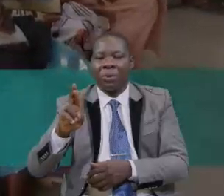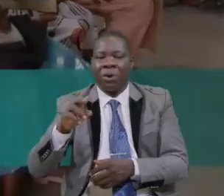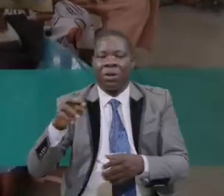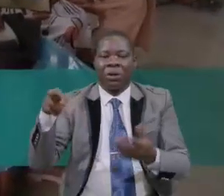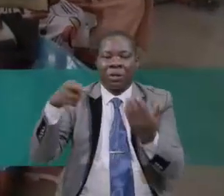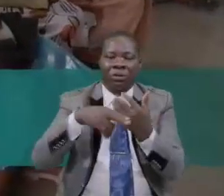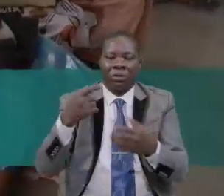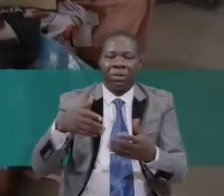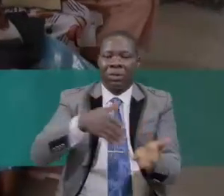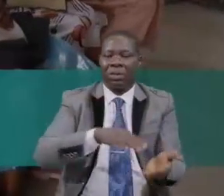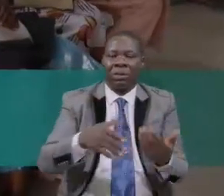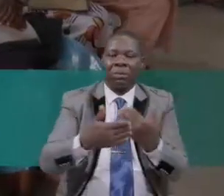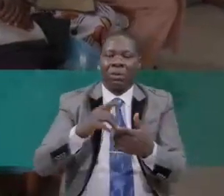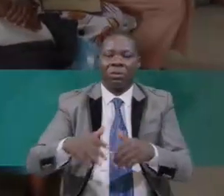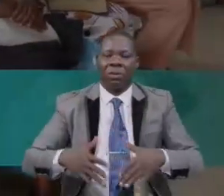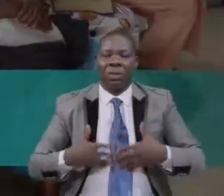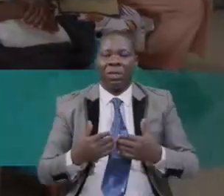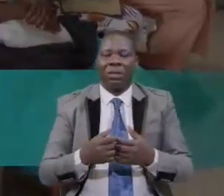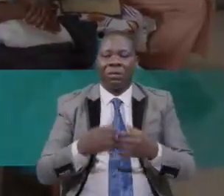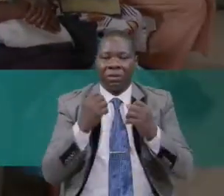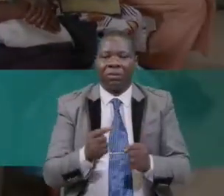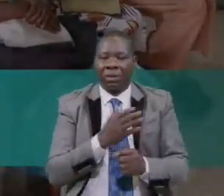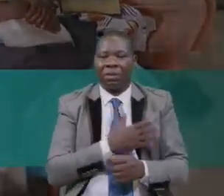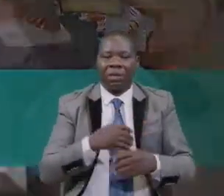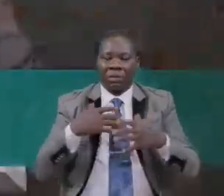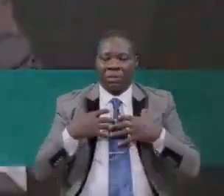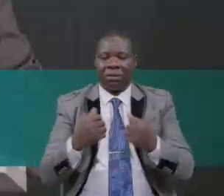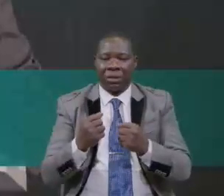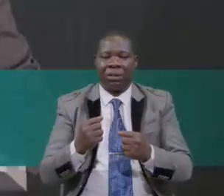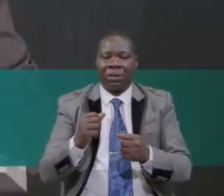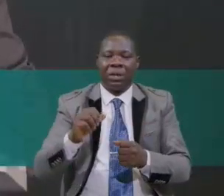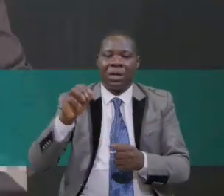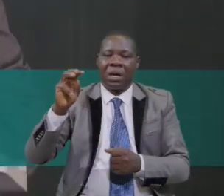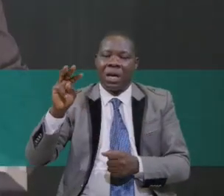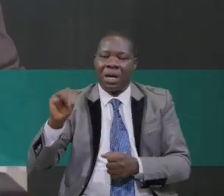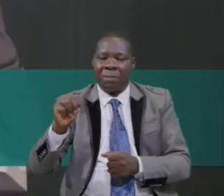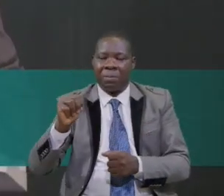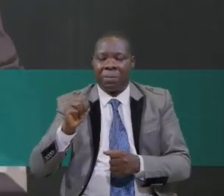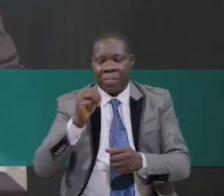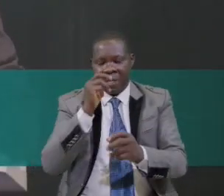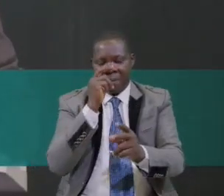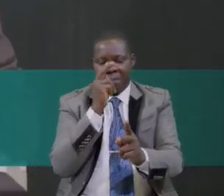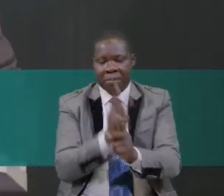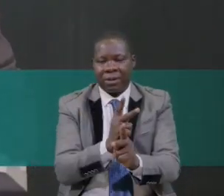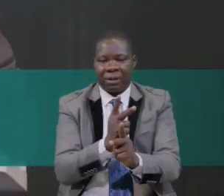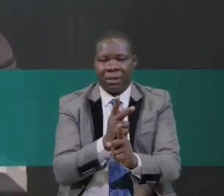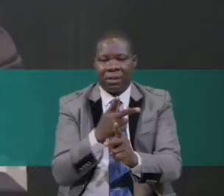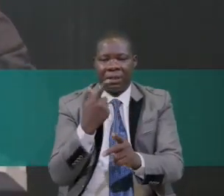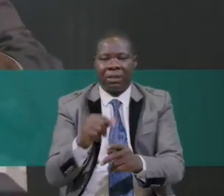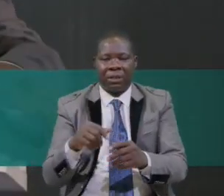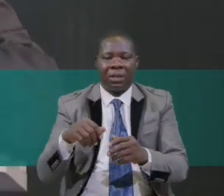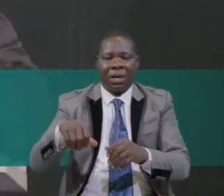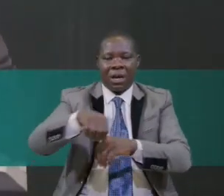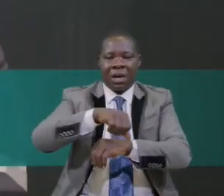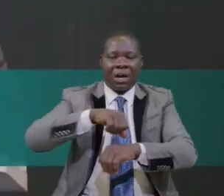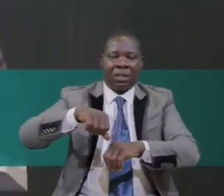M, maintain the anointing and the spirit saturation to